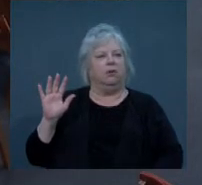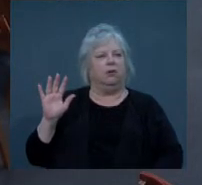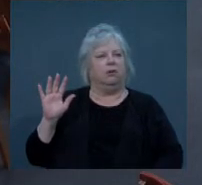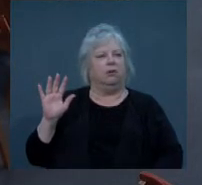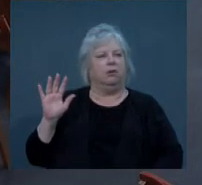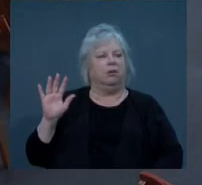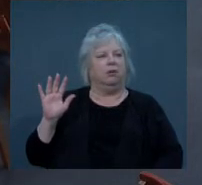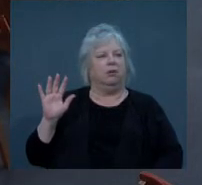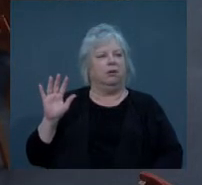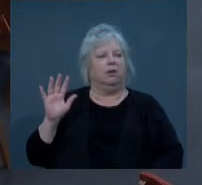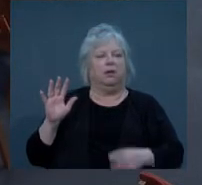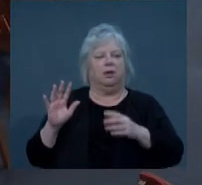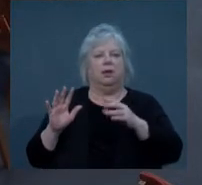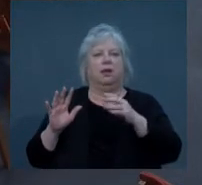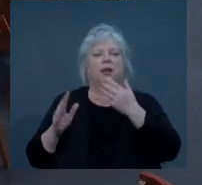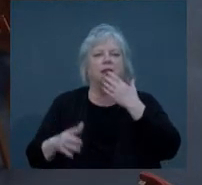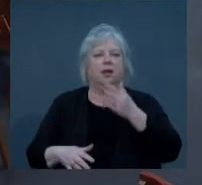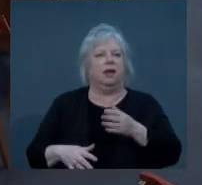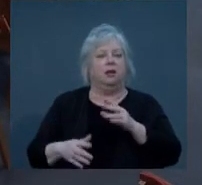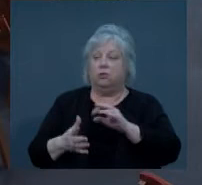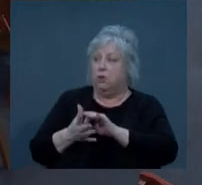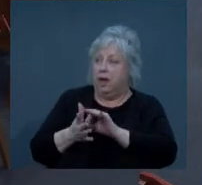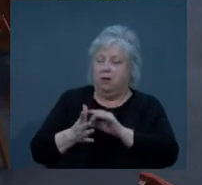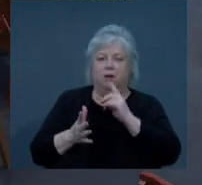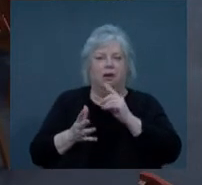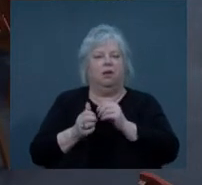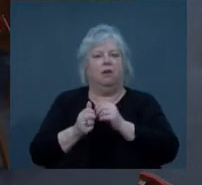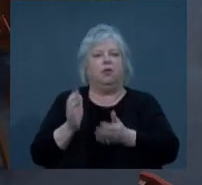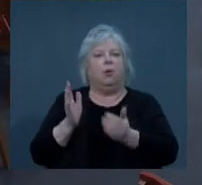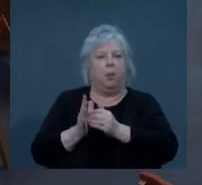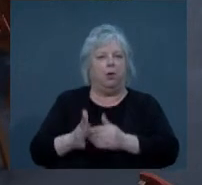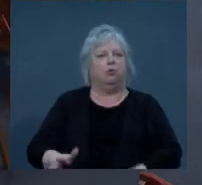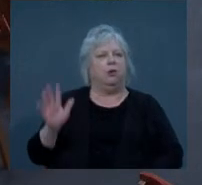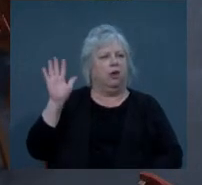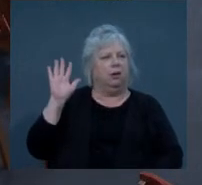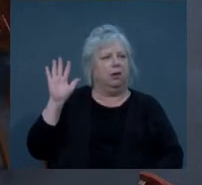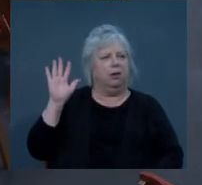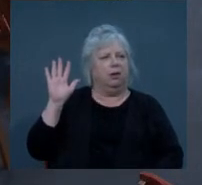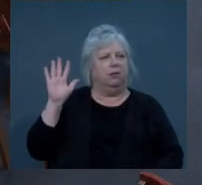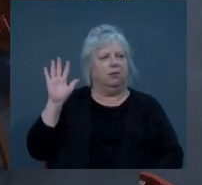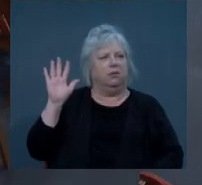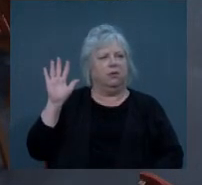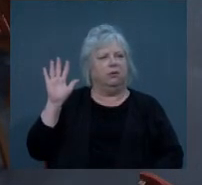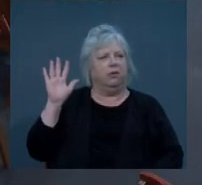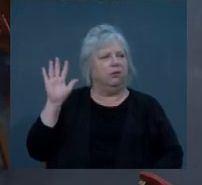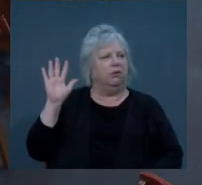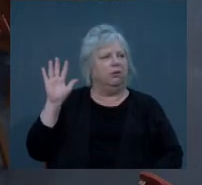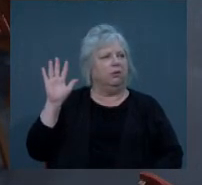Thank you. If you get a count. If you're opposed, raise yours. There you go.